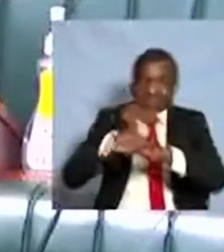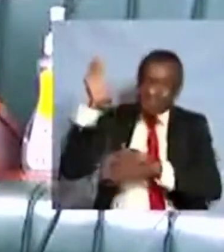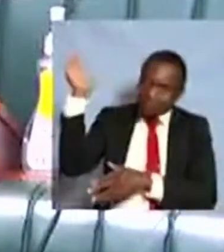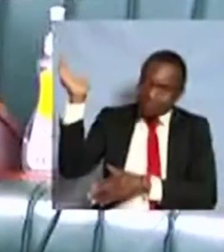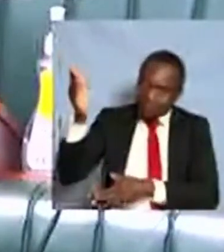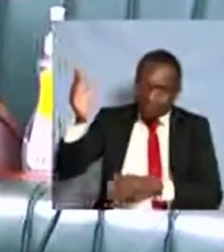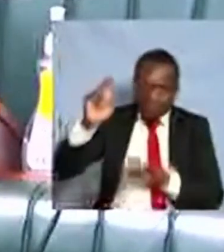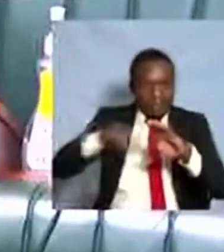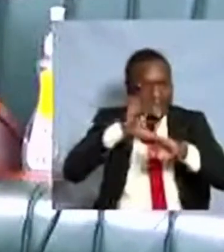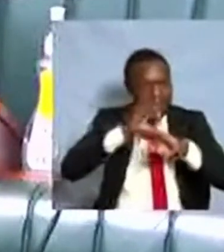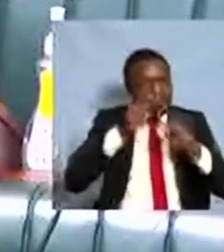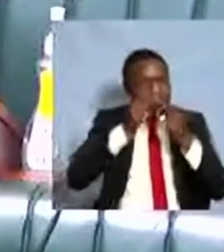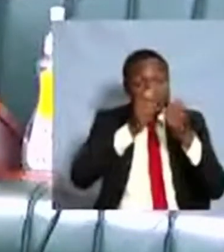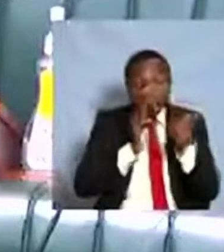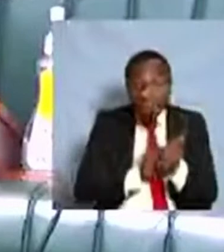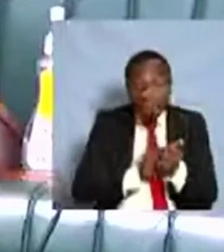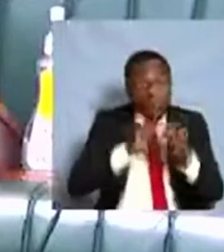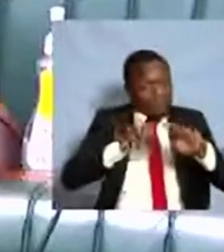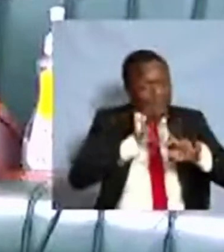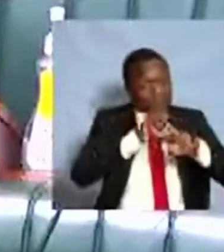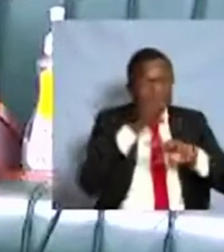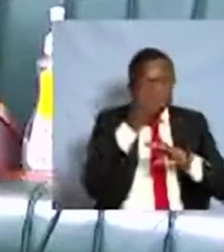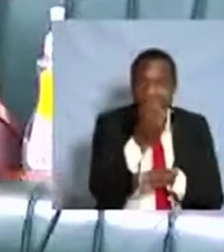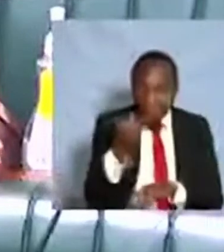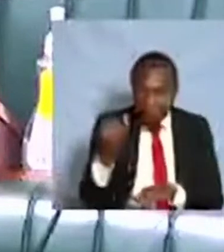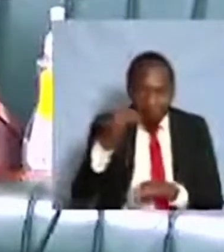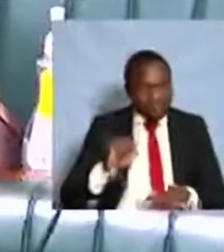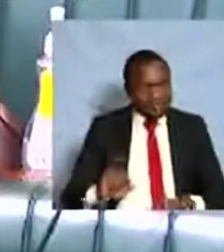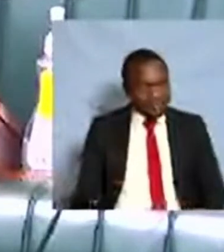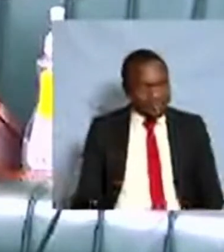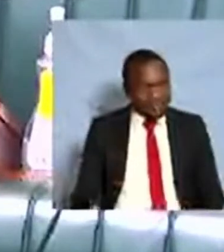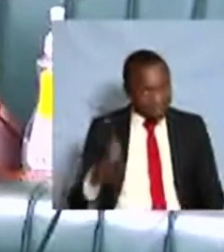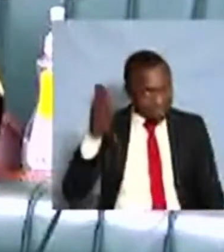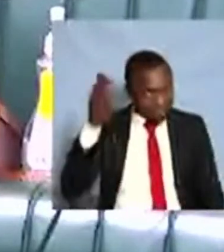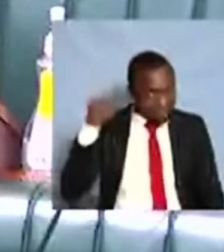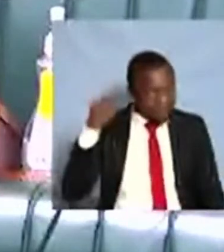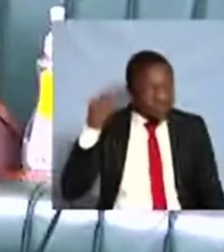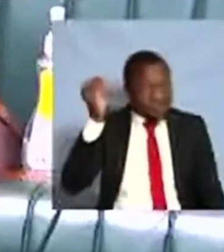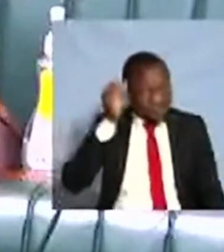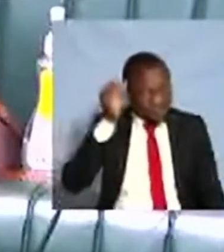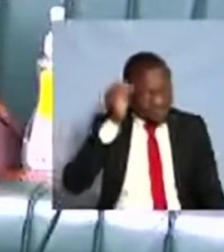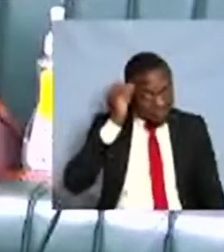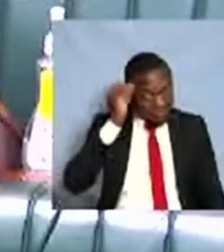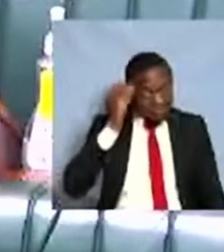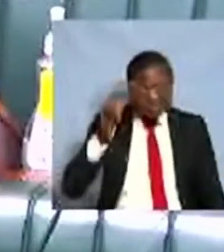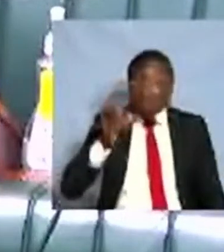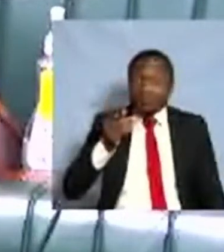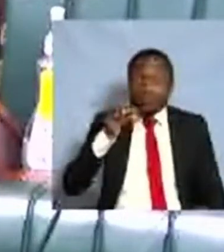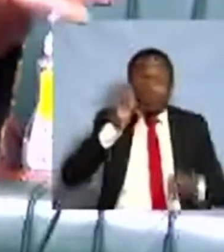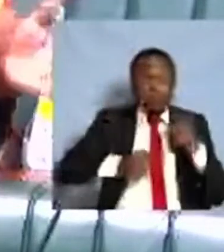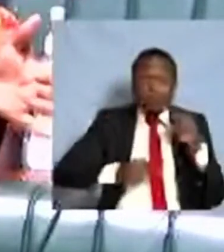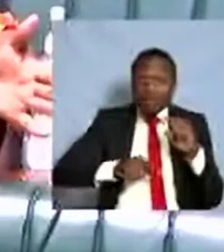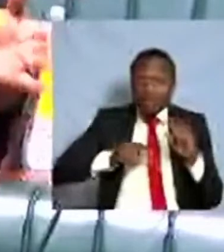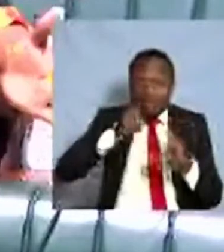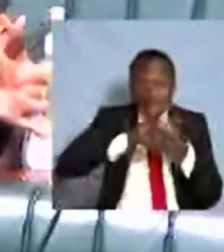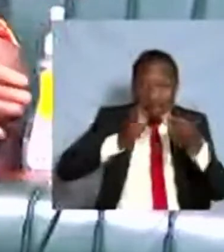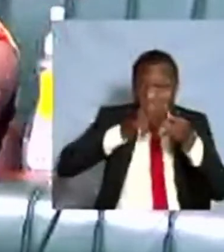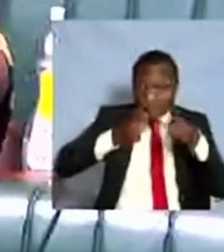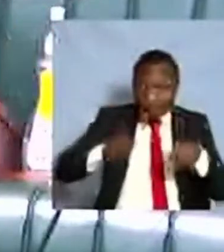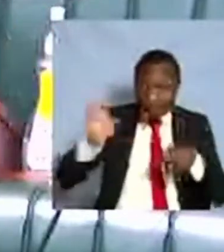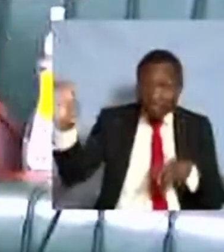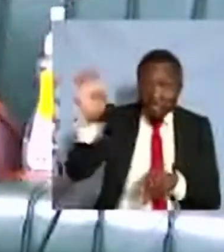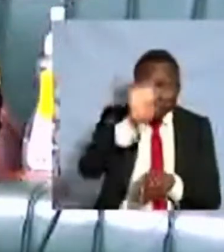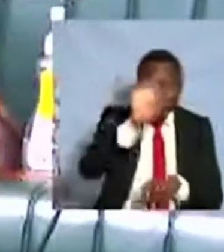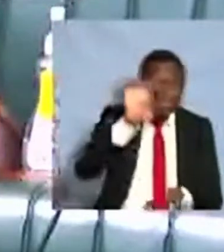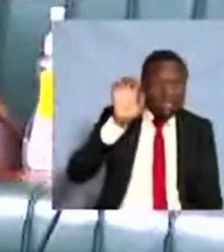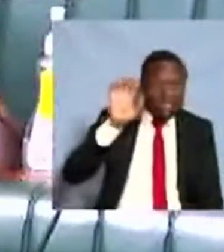to speak about the nation issues. Recently, you know, since you're saying I cannot, you know what happened in Eastern